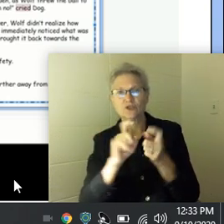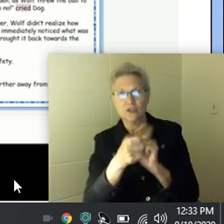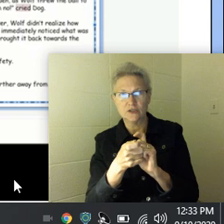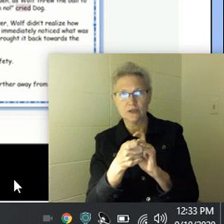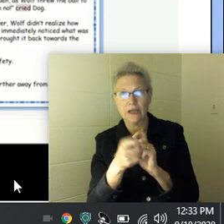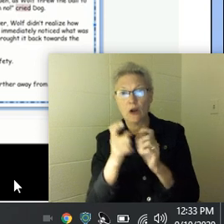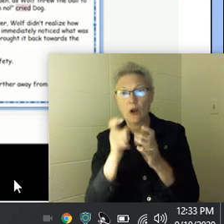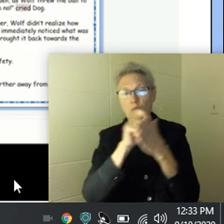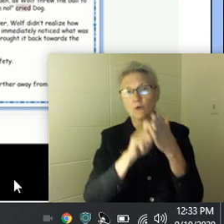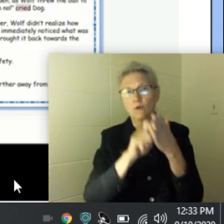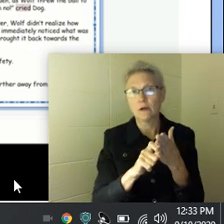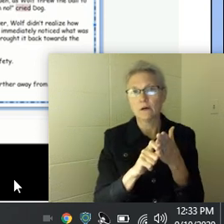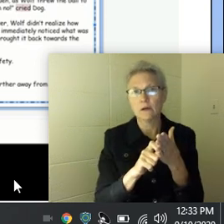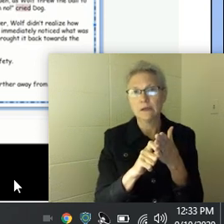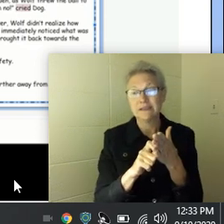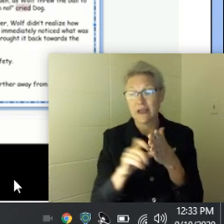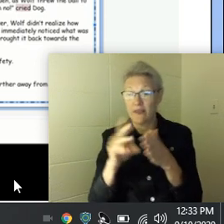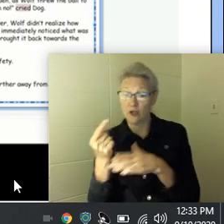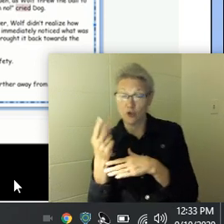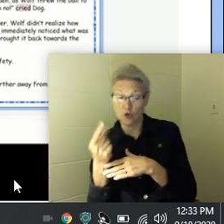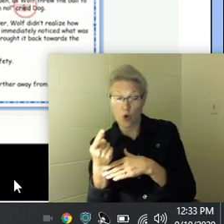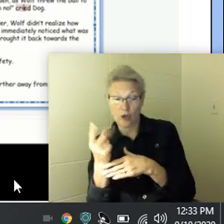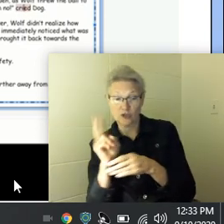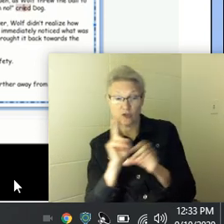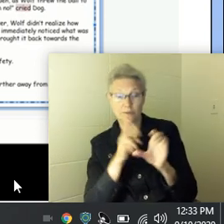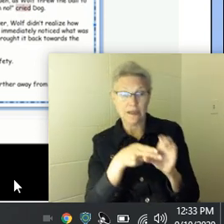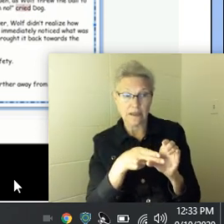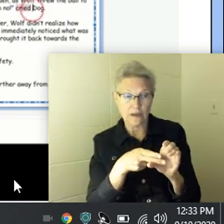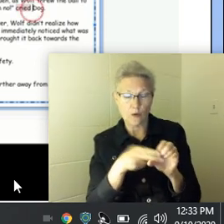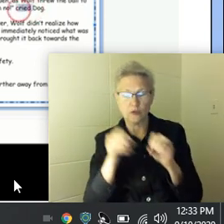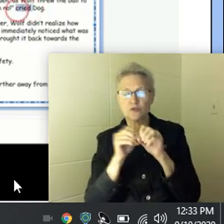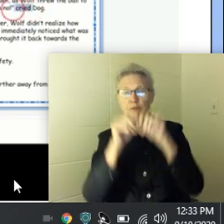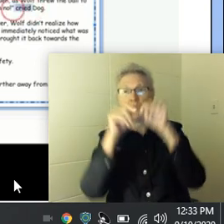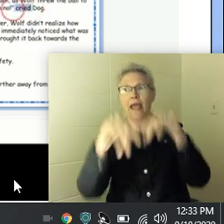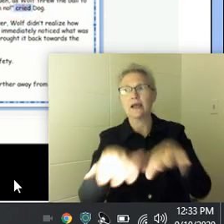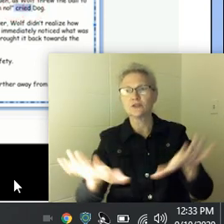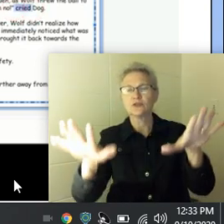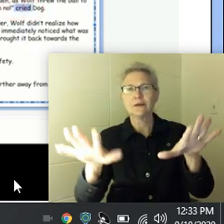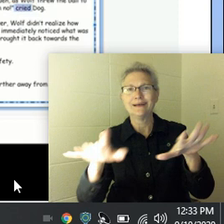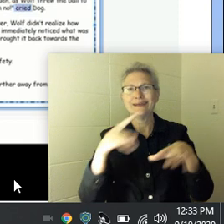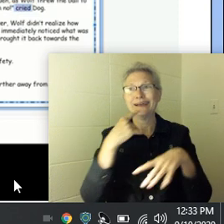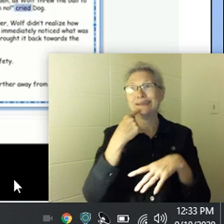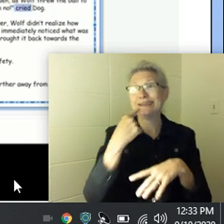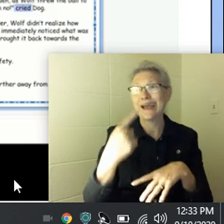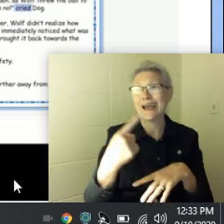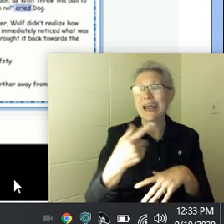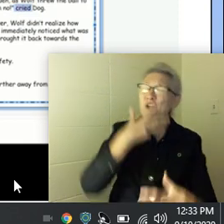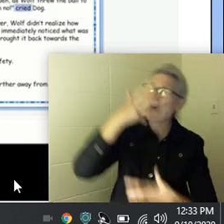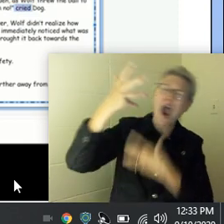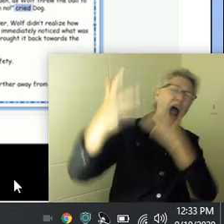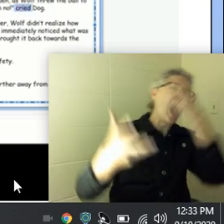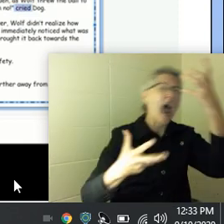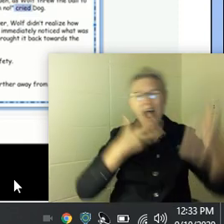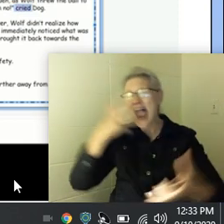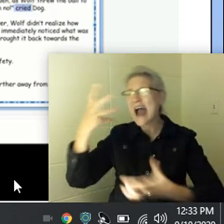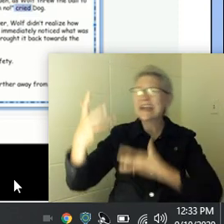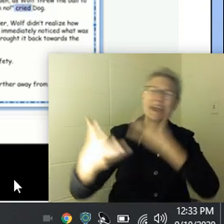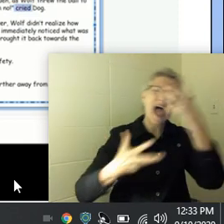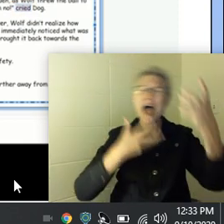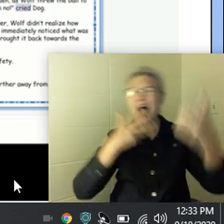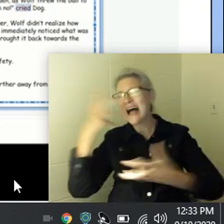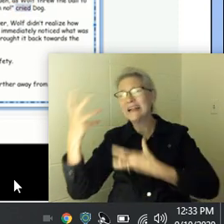I wrote down, instead of the dog jumped in, I know splashed in. Instead of saying said, that he cried, he exclaimed, he